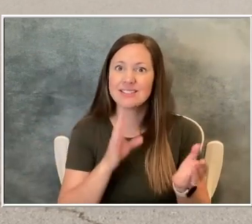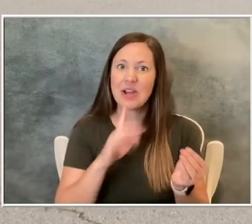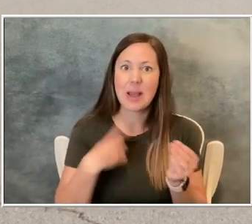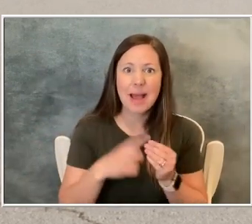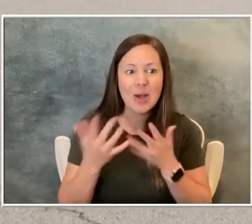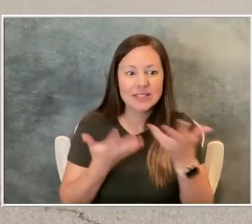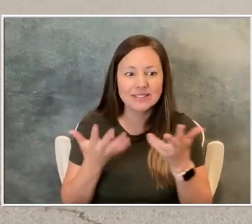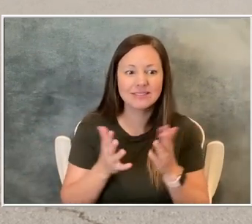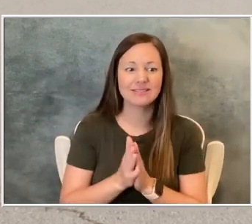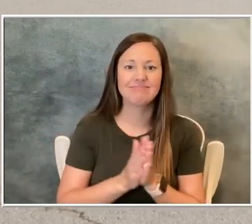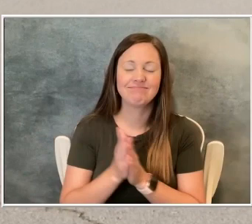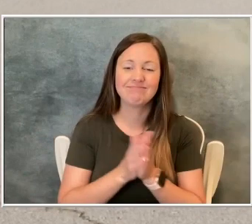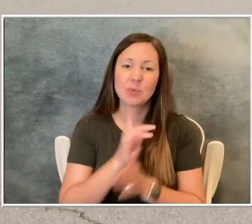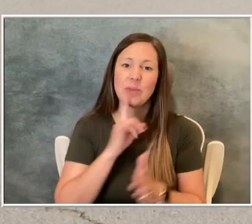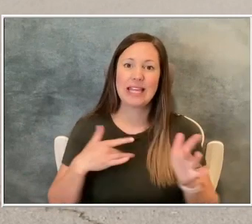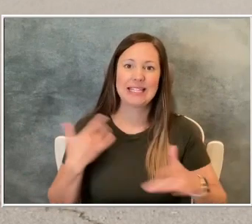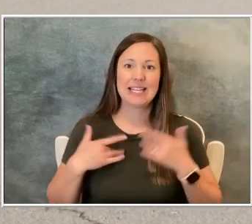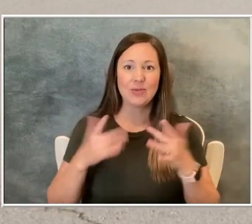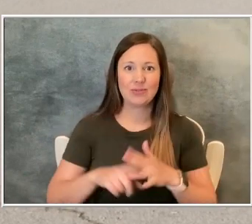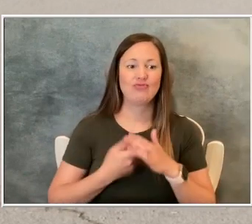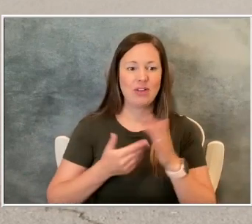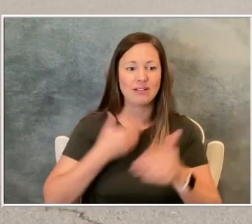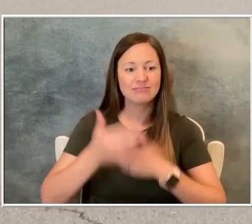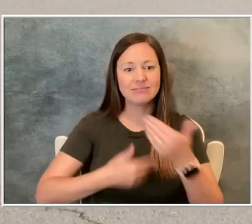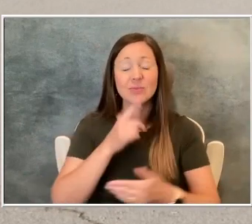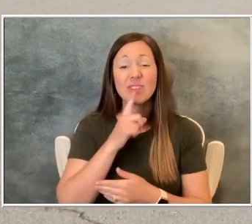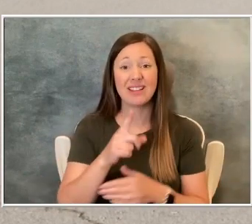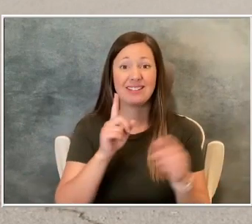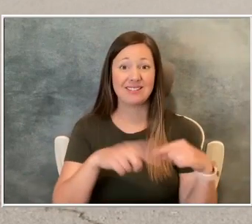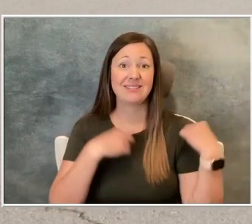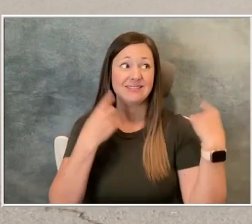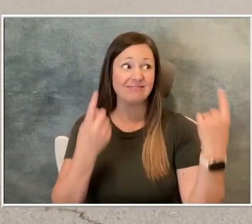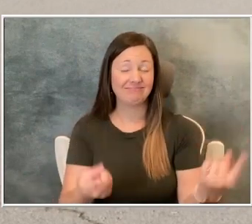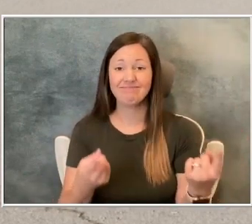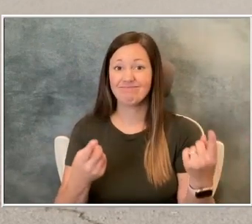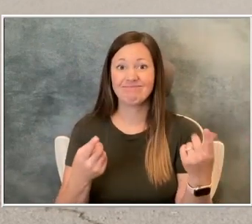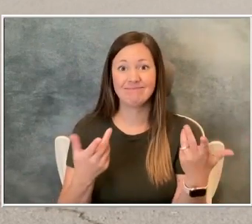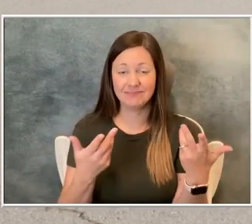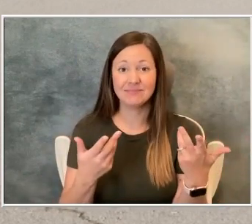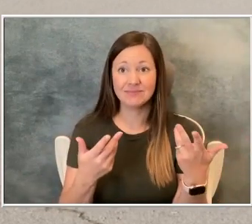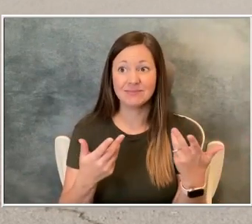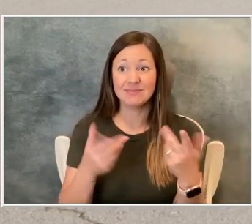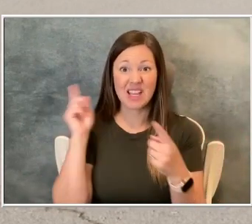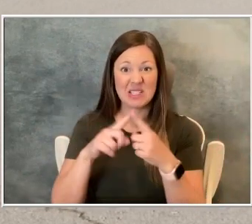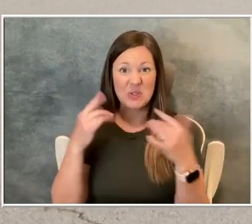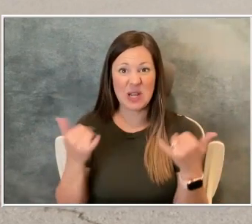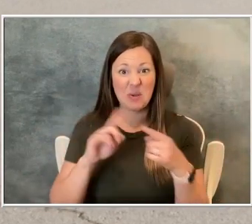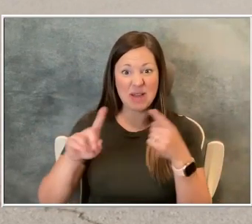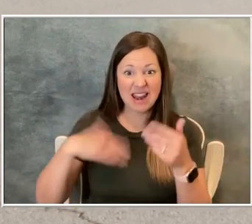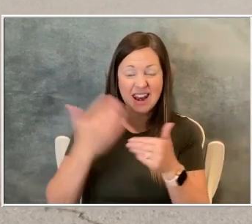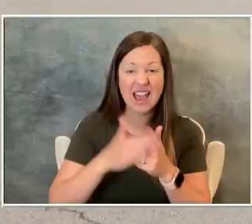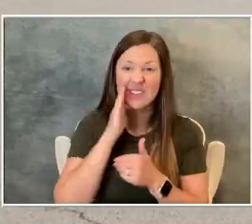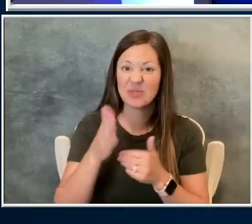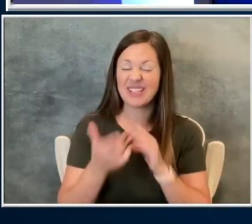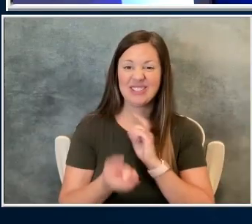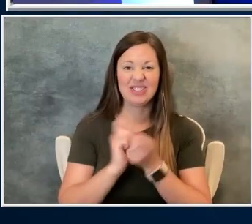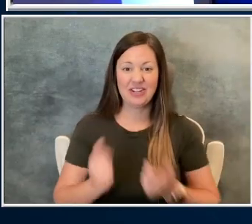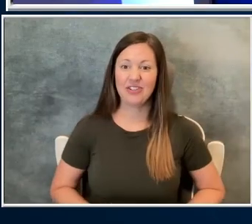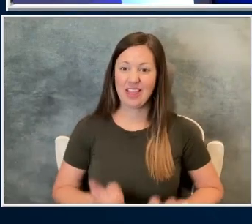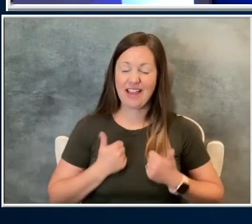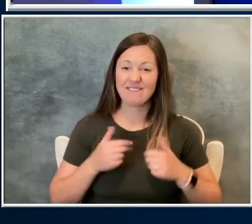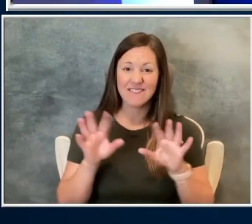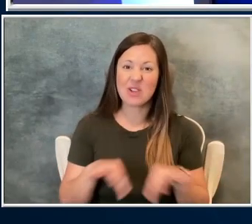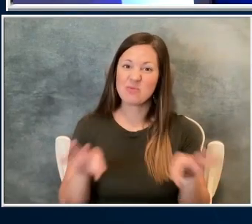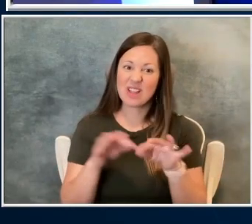going. It's been a long journey leading up to where we're at now, but this next step's going to be life-changing and worth it all. So Tuesday is the